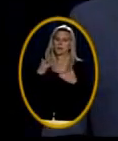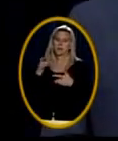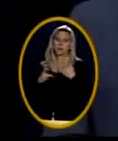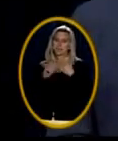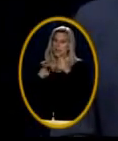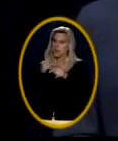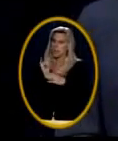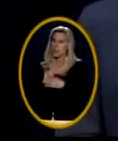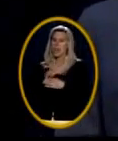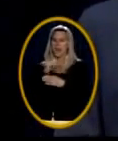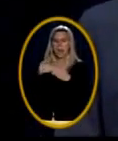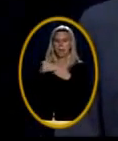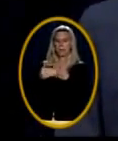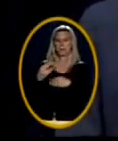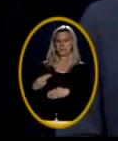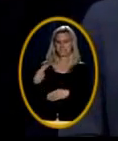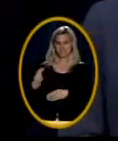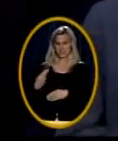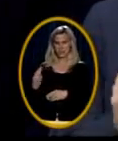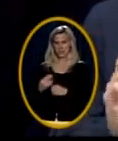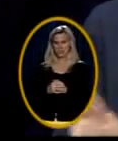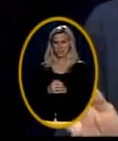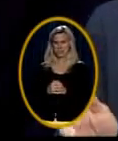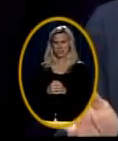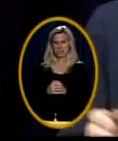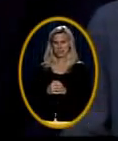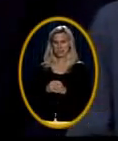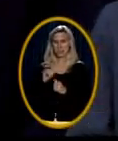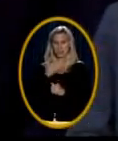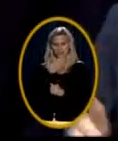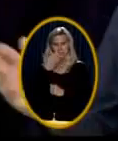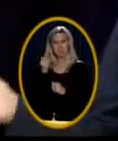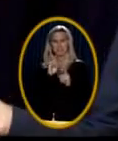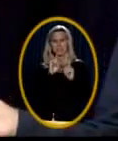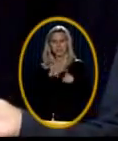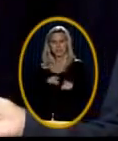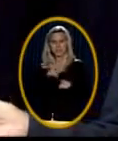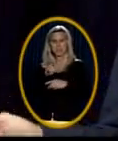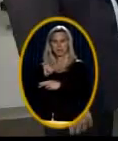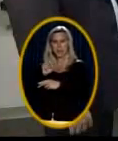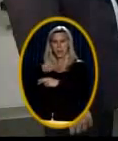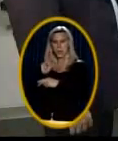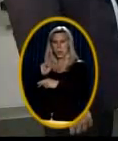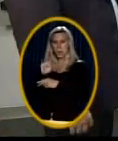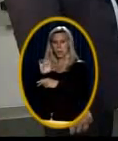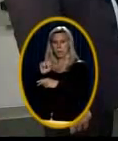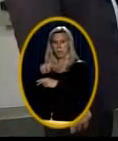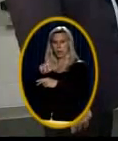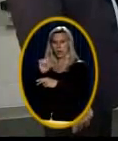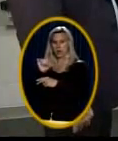And as they say, the rest is history. And that's best addressed by Norm Carlson.